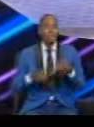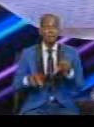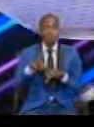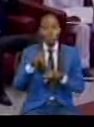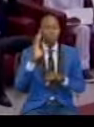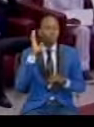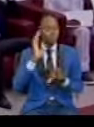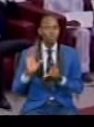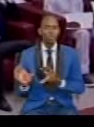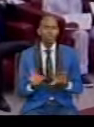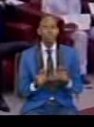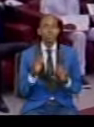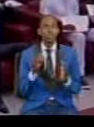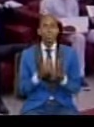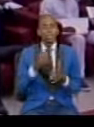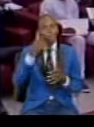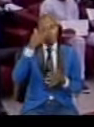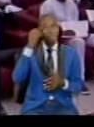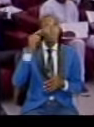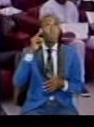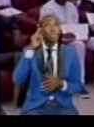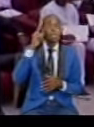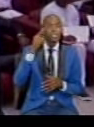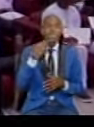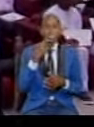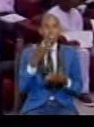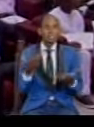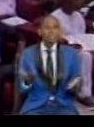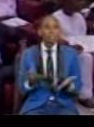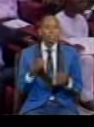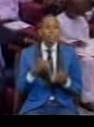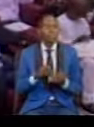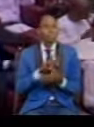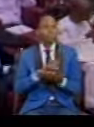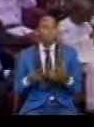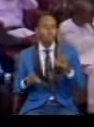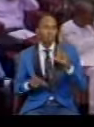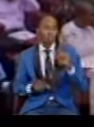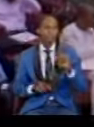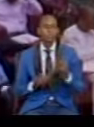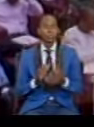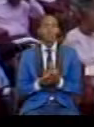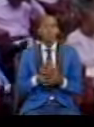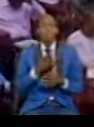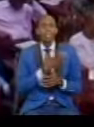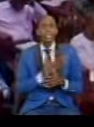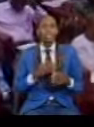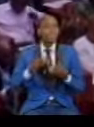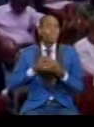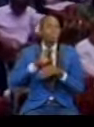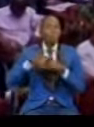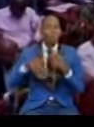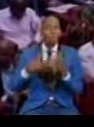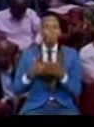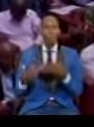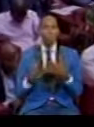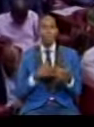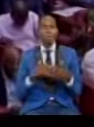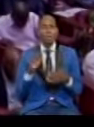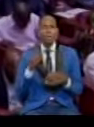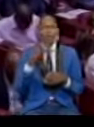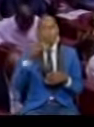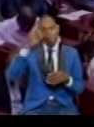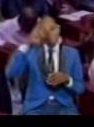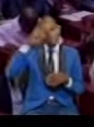do. Because it says, now in verse 20, it says, and in all matters of wisdom